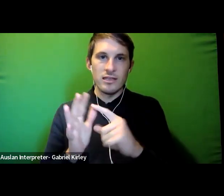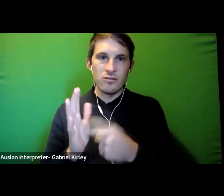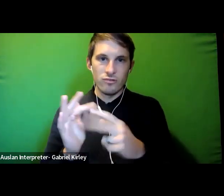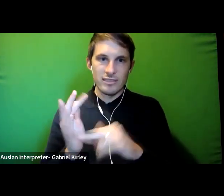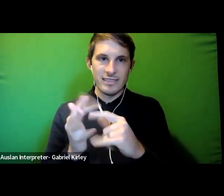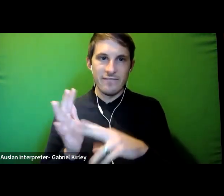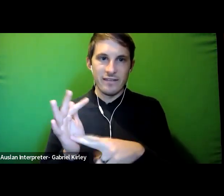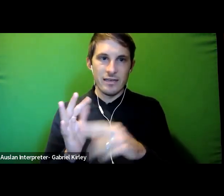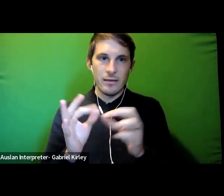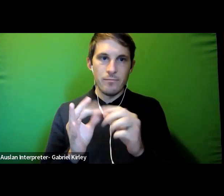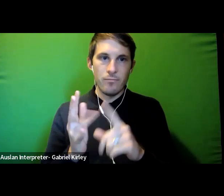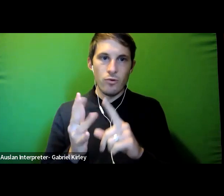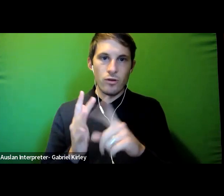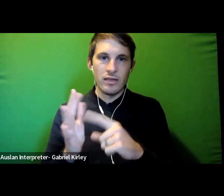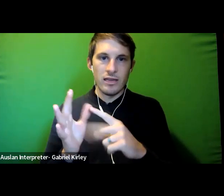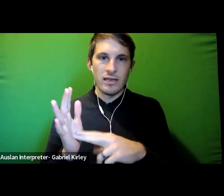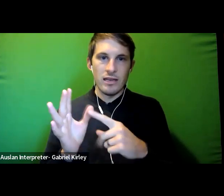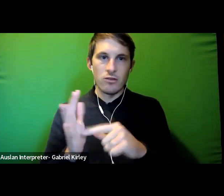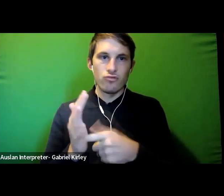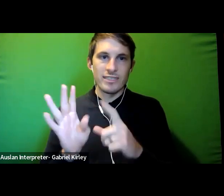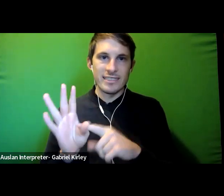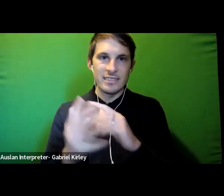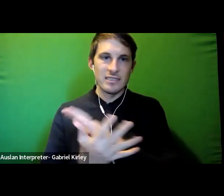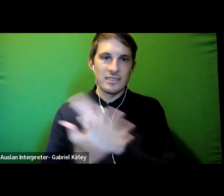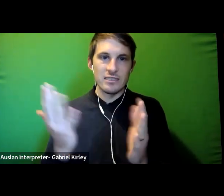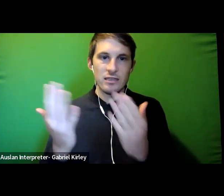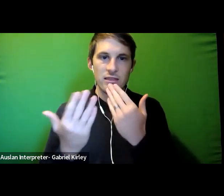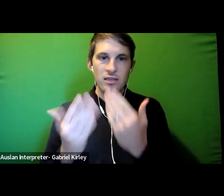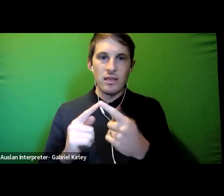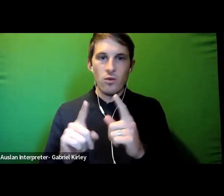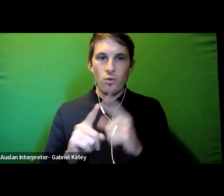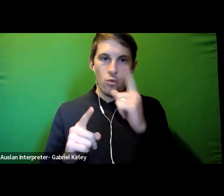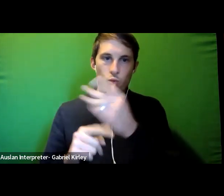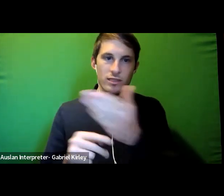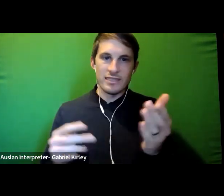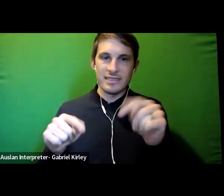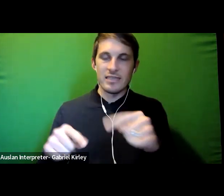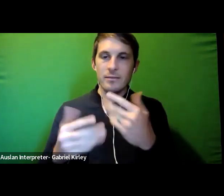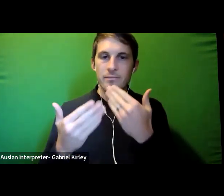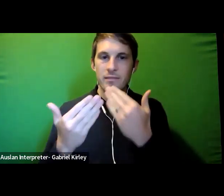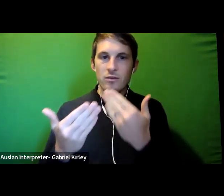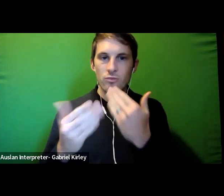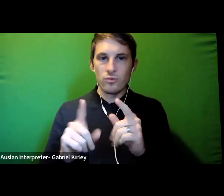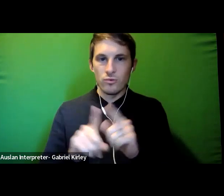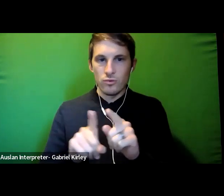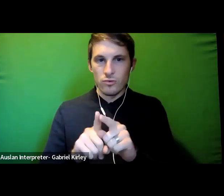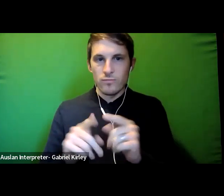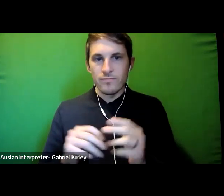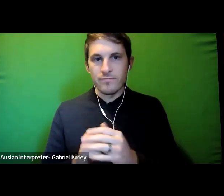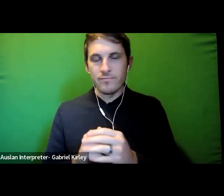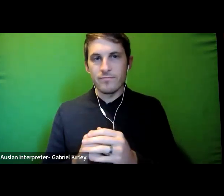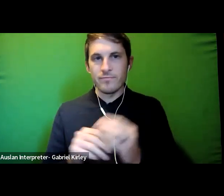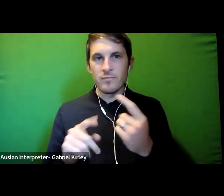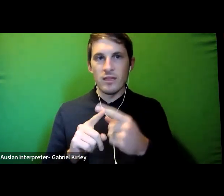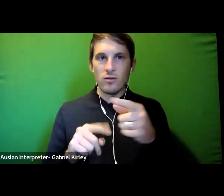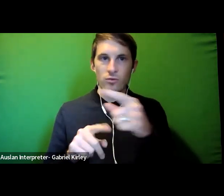today. And to the entire audience, you know, you're here because you're clearly passionate about this, and you're also probably